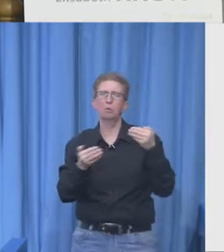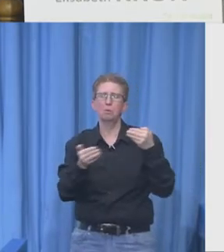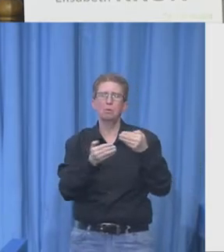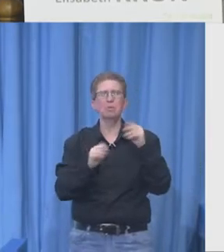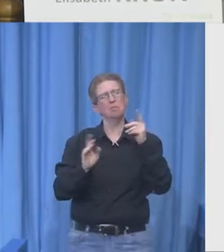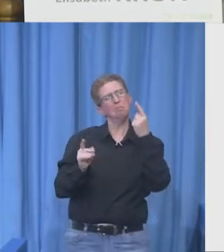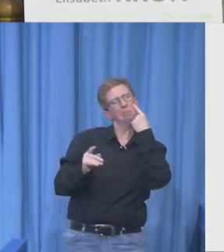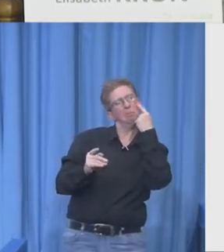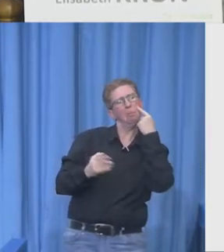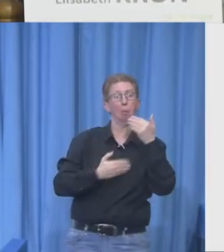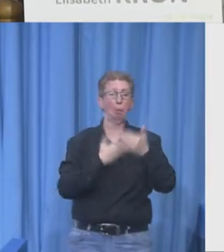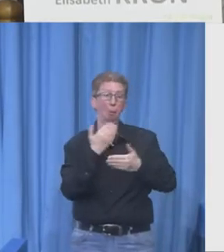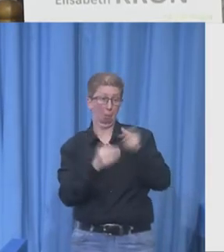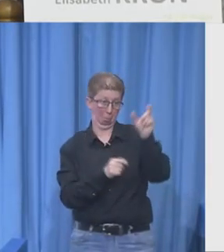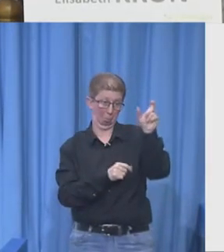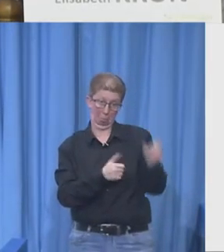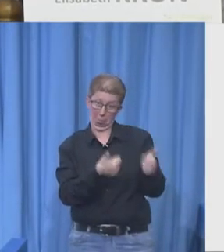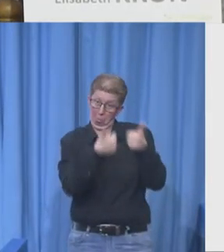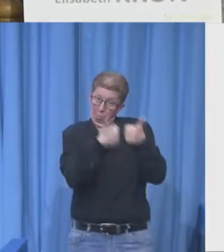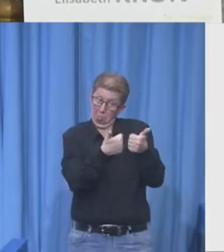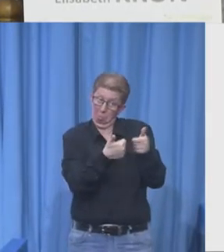want to work and can